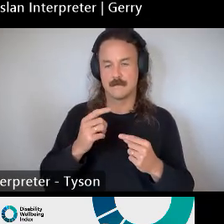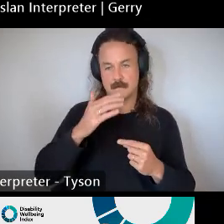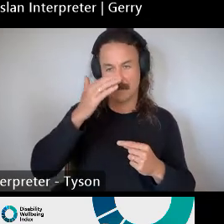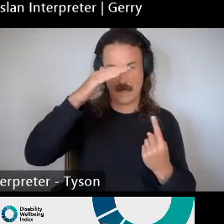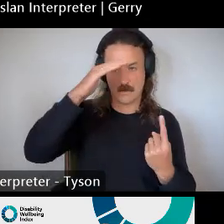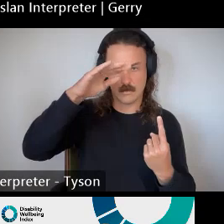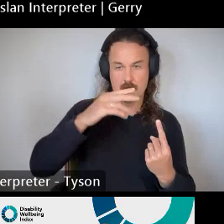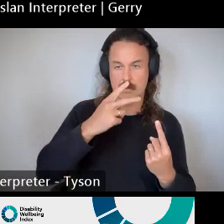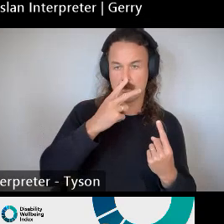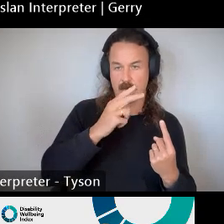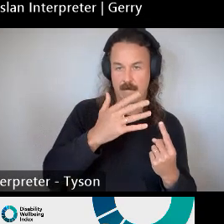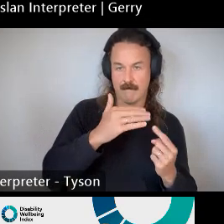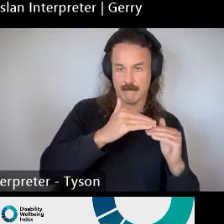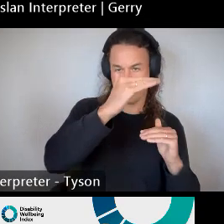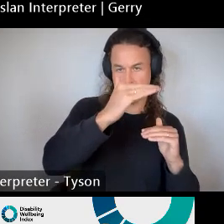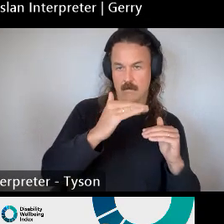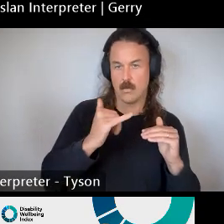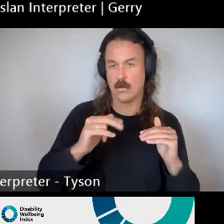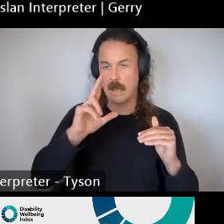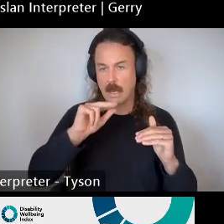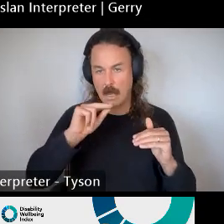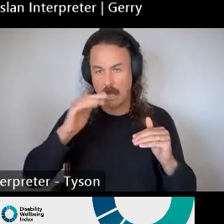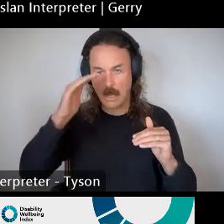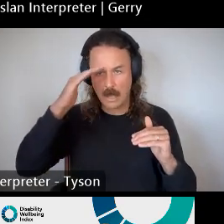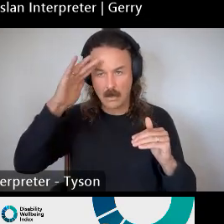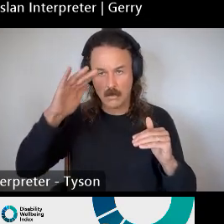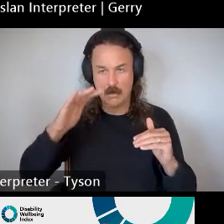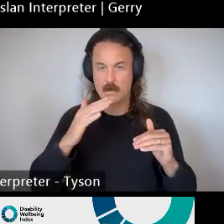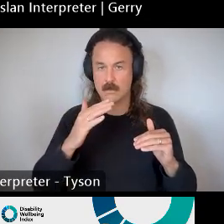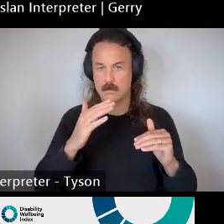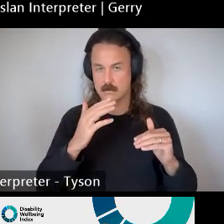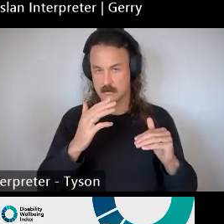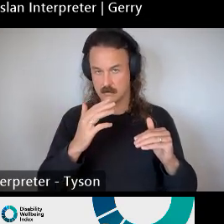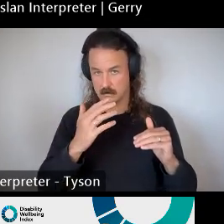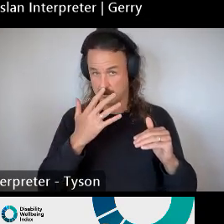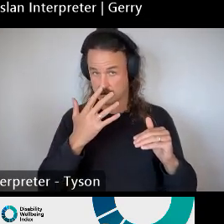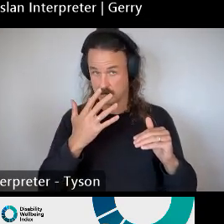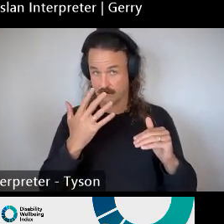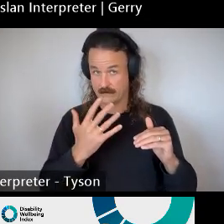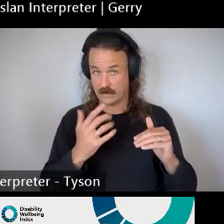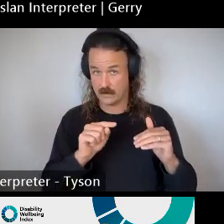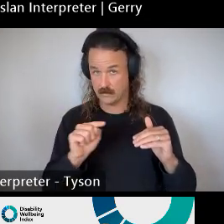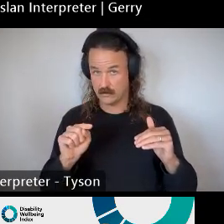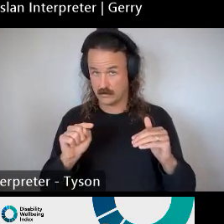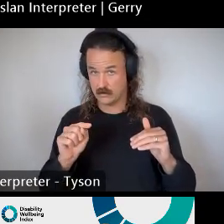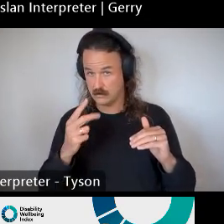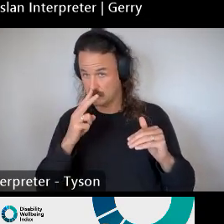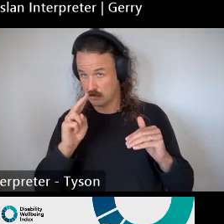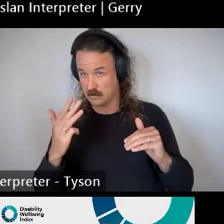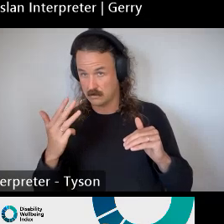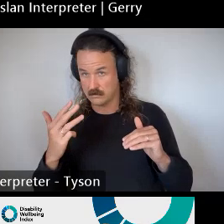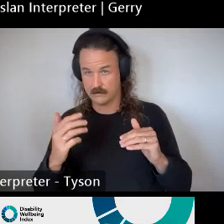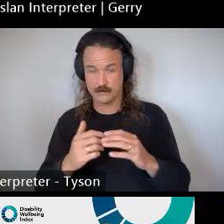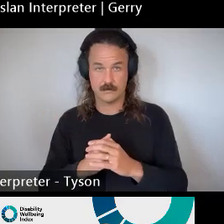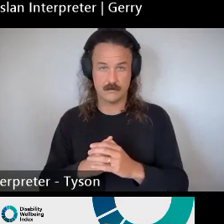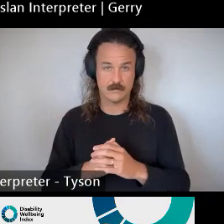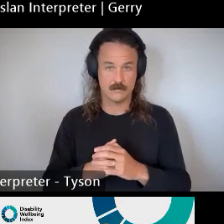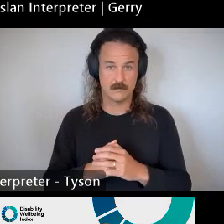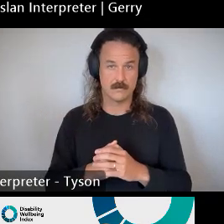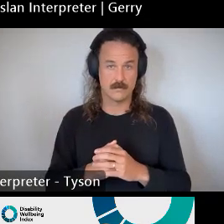15 years to 24 years old. So 80 participants participated in the consultation, in the qualitative